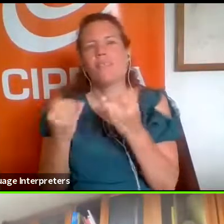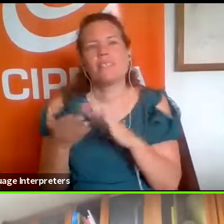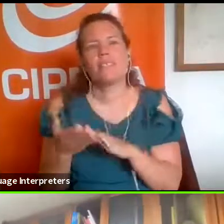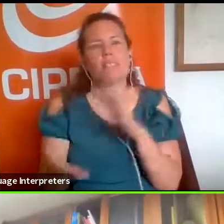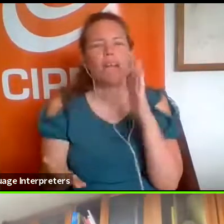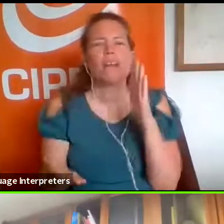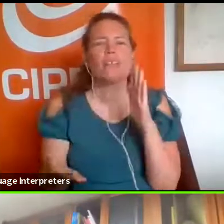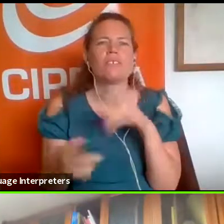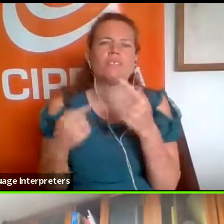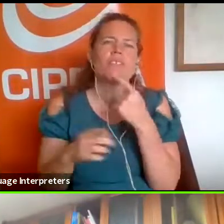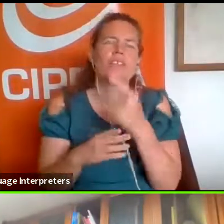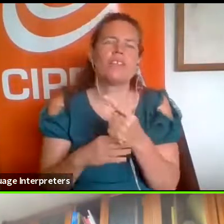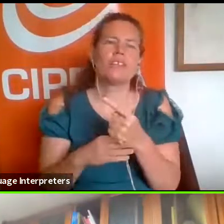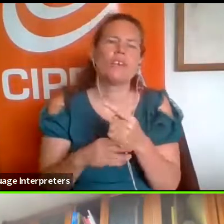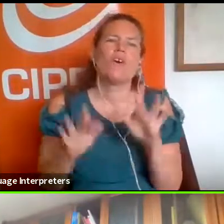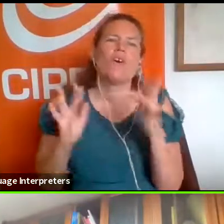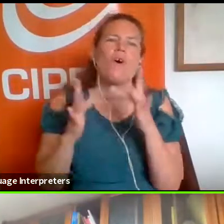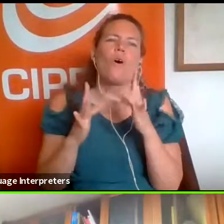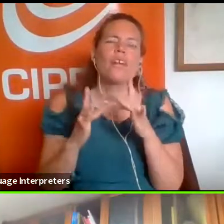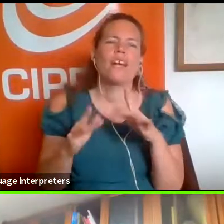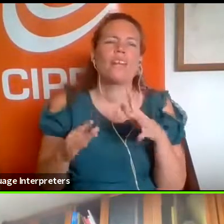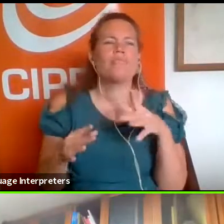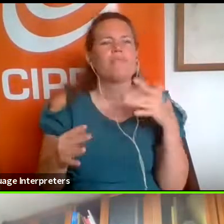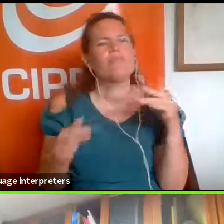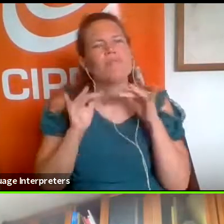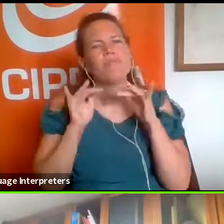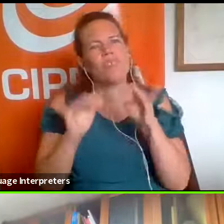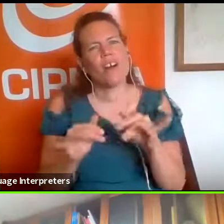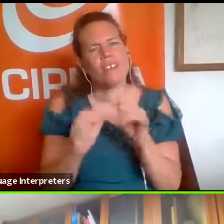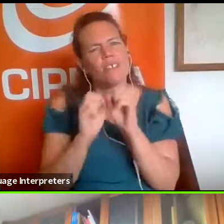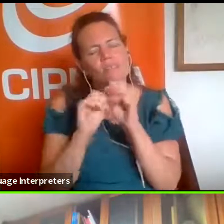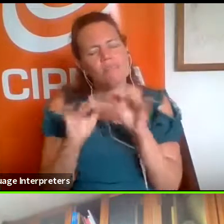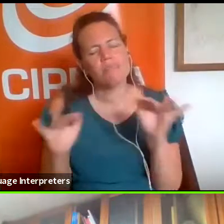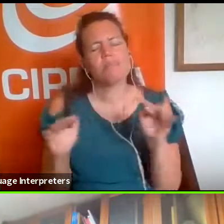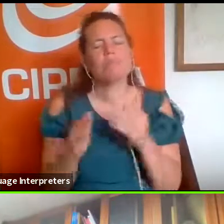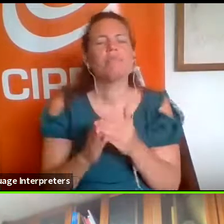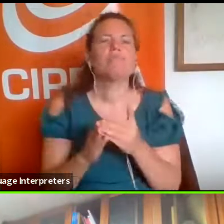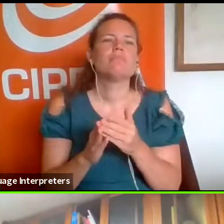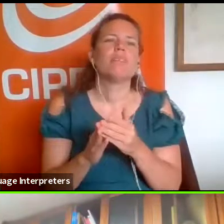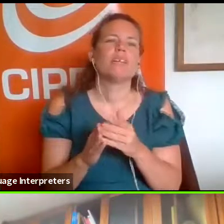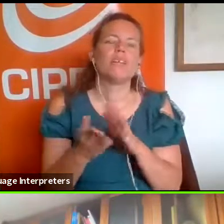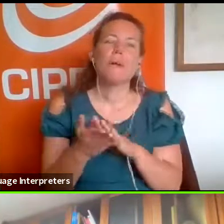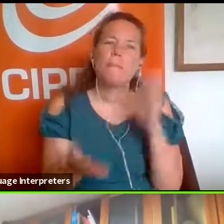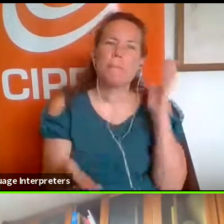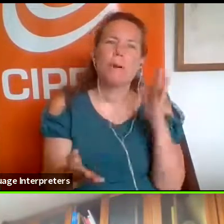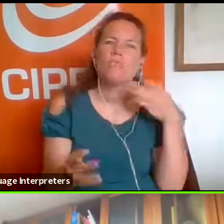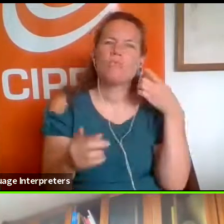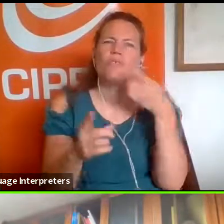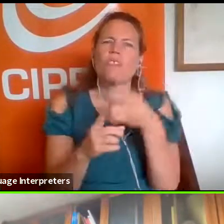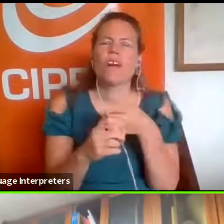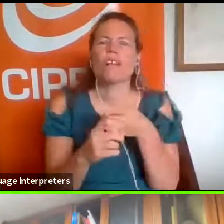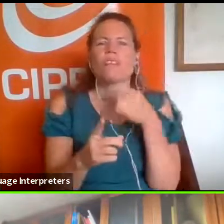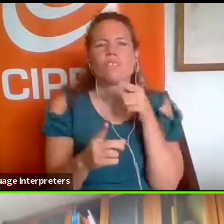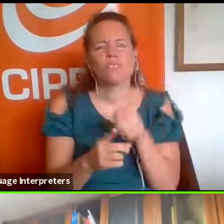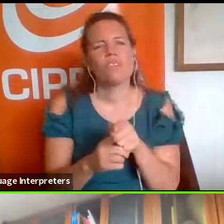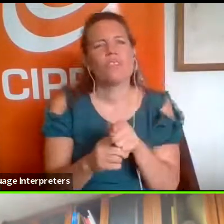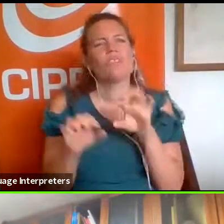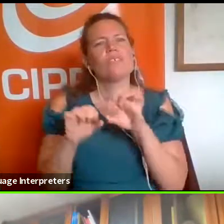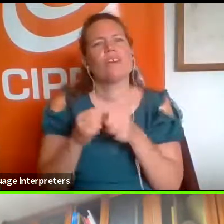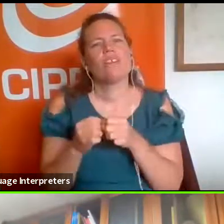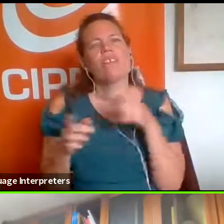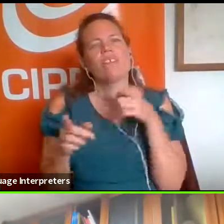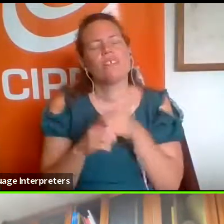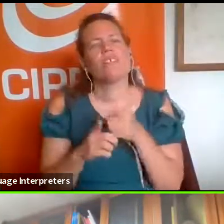call online violence, different types of online violence. And because most of the targets of this kind of violence and digital